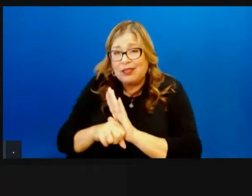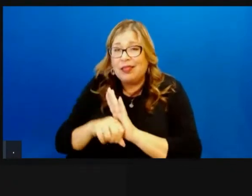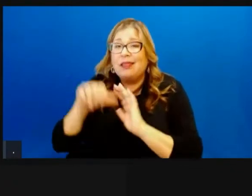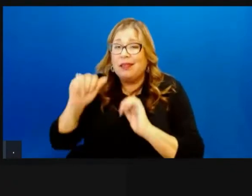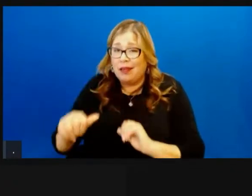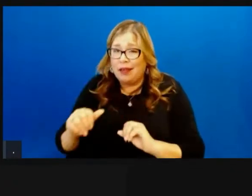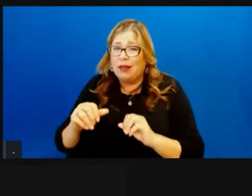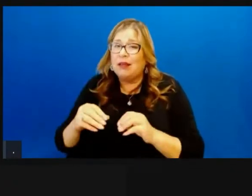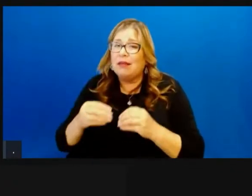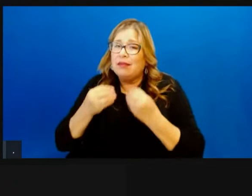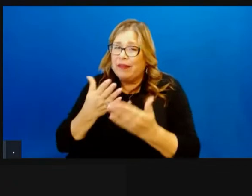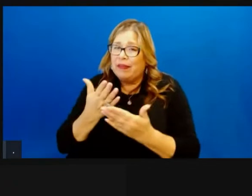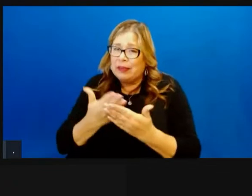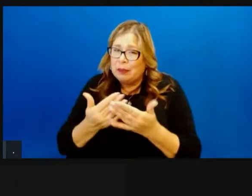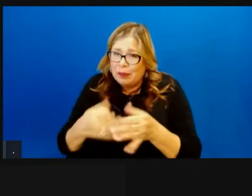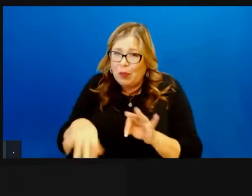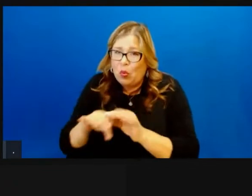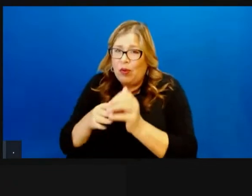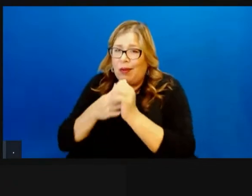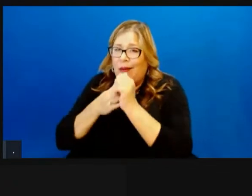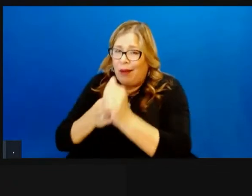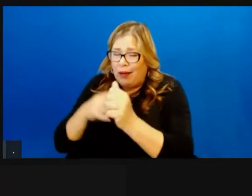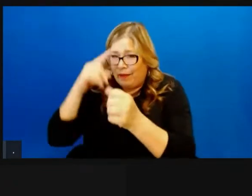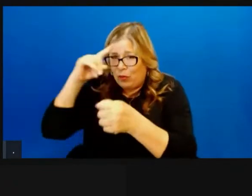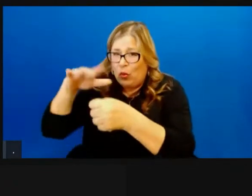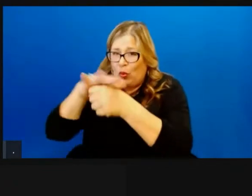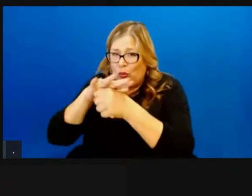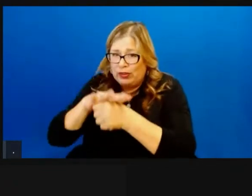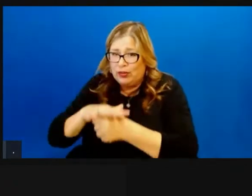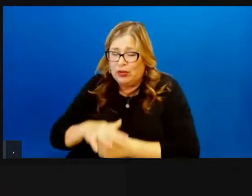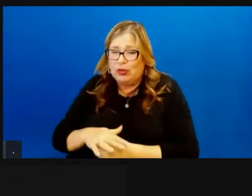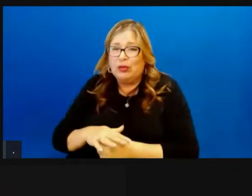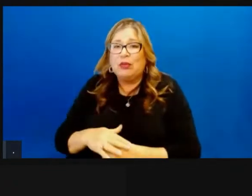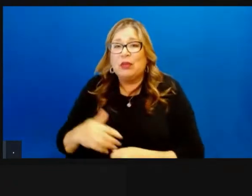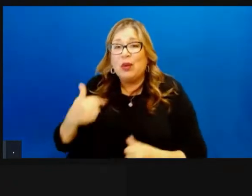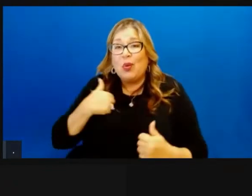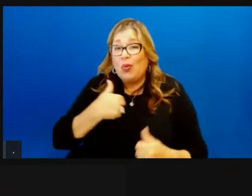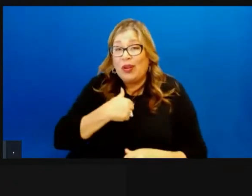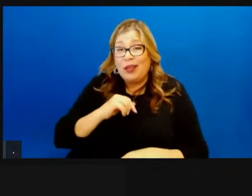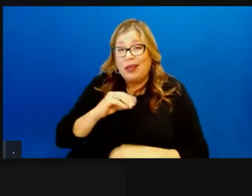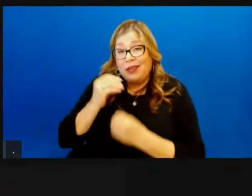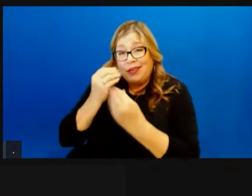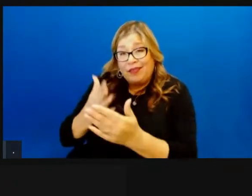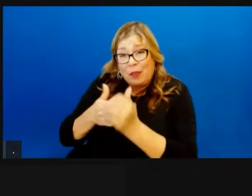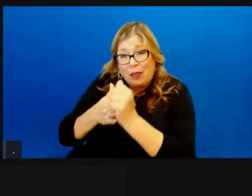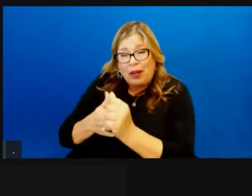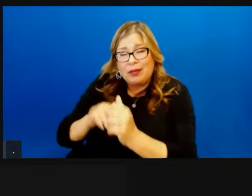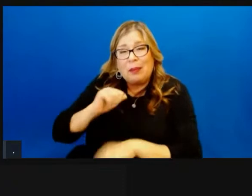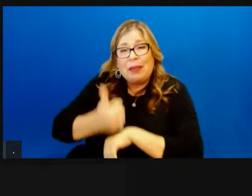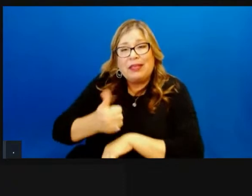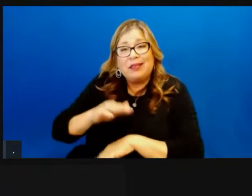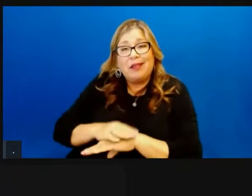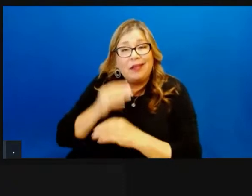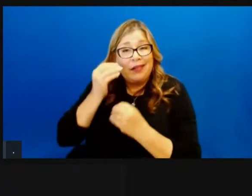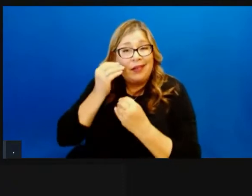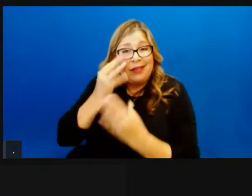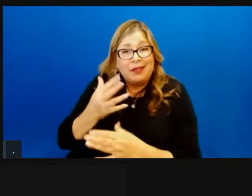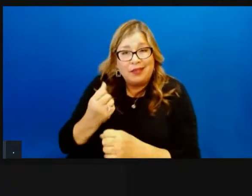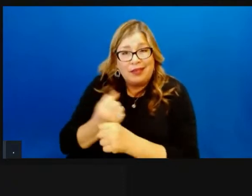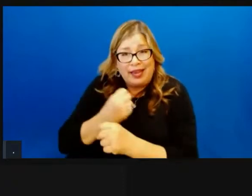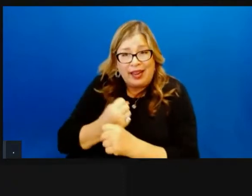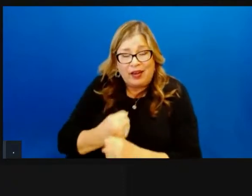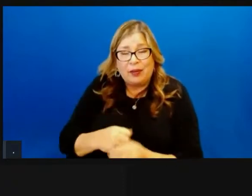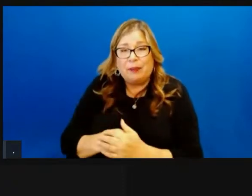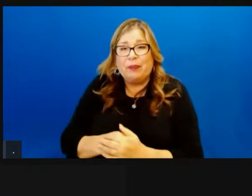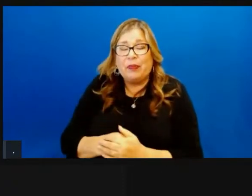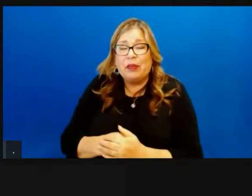guidance on and important data to inform. But yes, in this case, there will be the ability, as